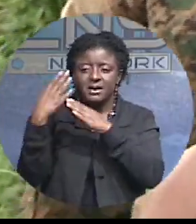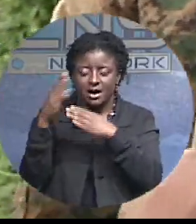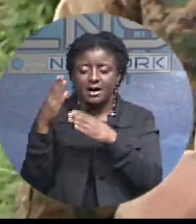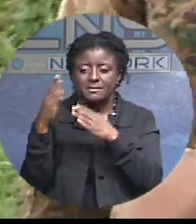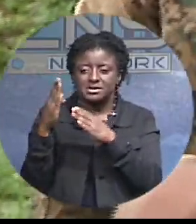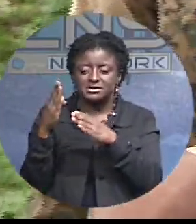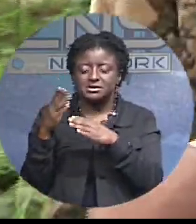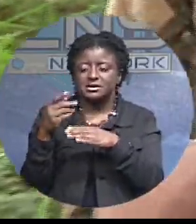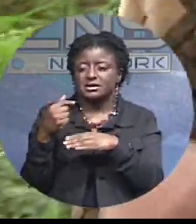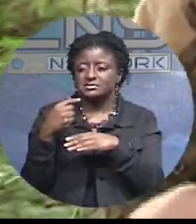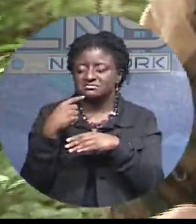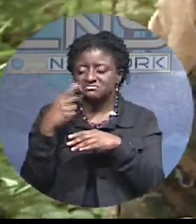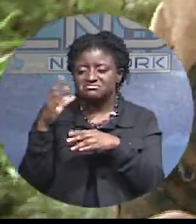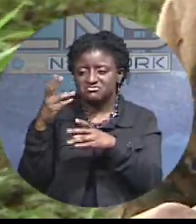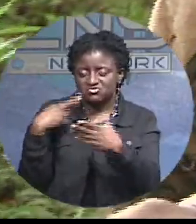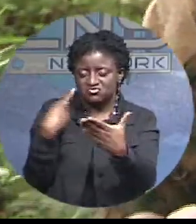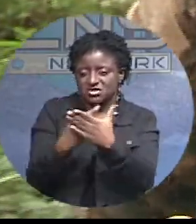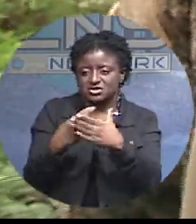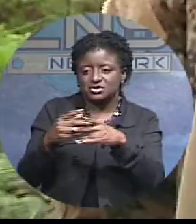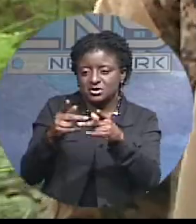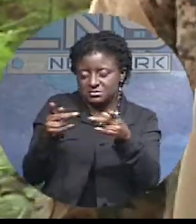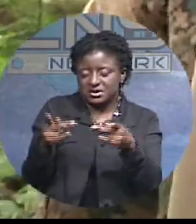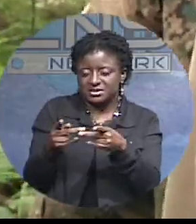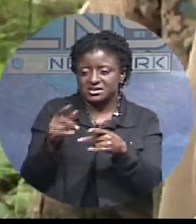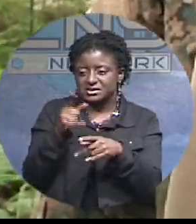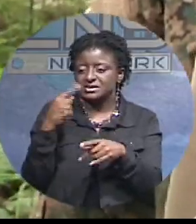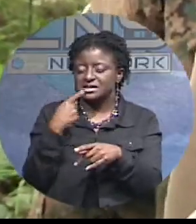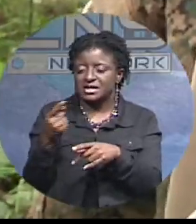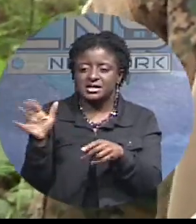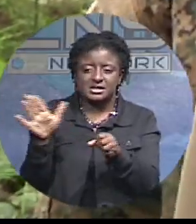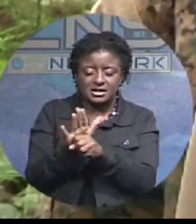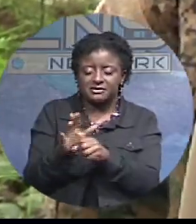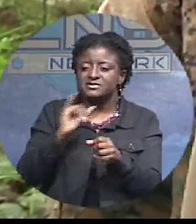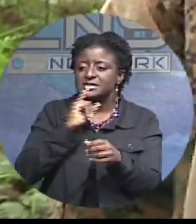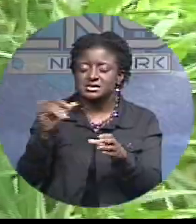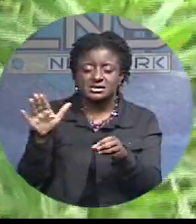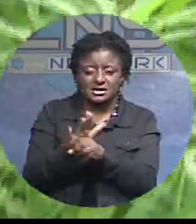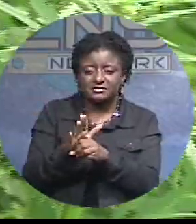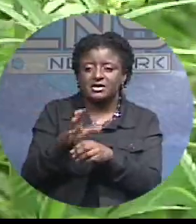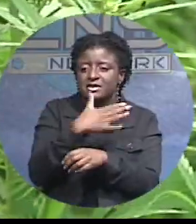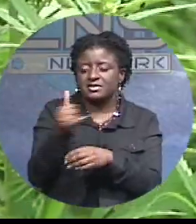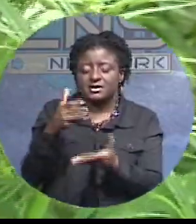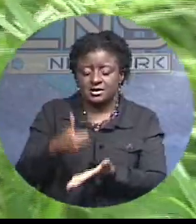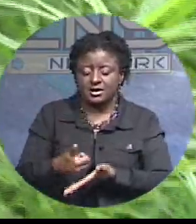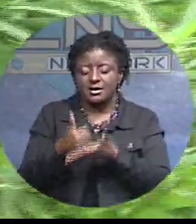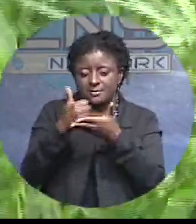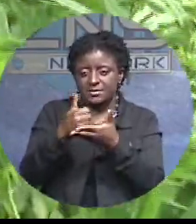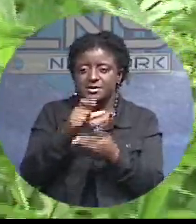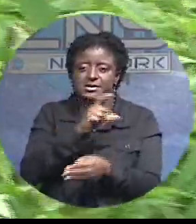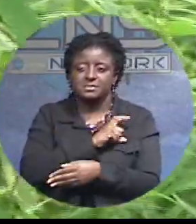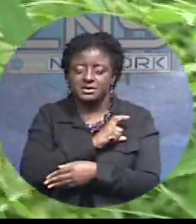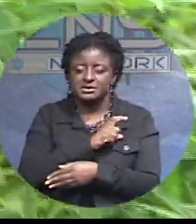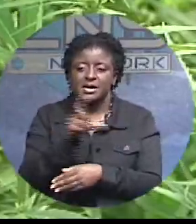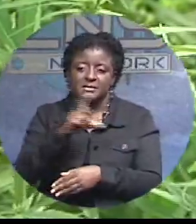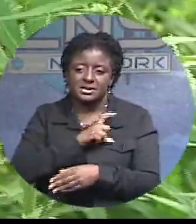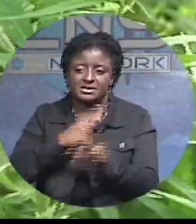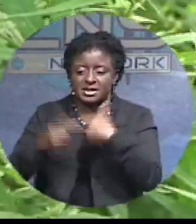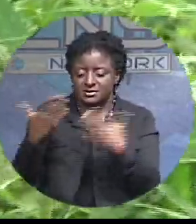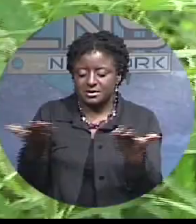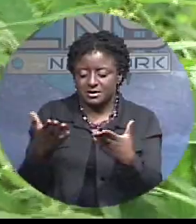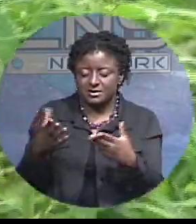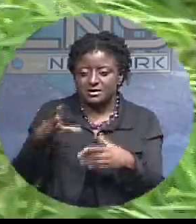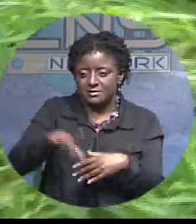point that enough is enough. We've reached the crossroad, and as a result, they are giving the police intelligence. So police were able to come here, made this